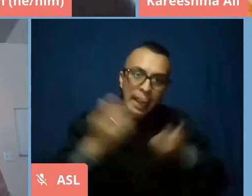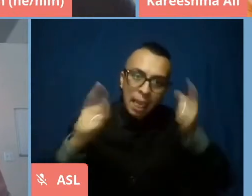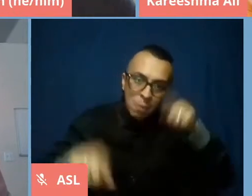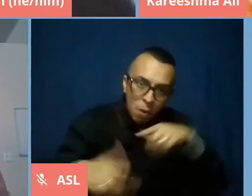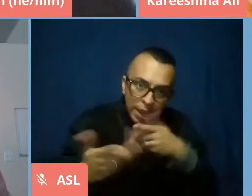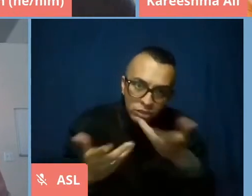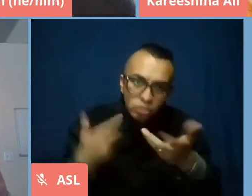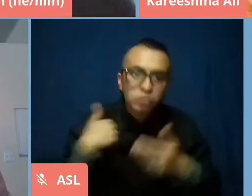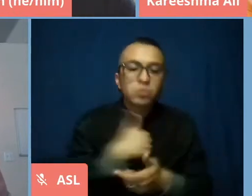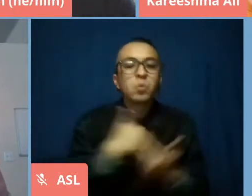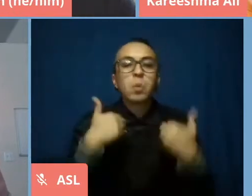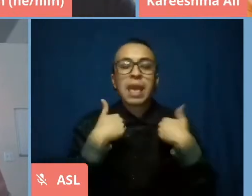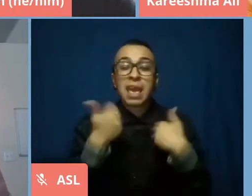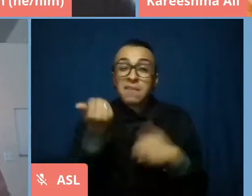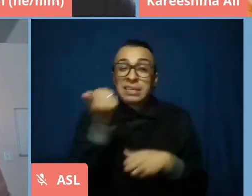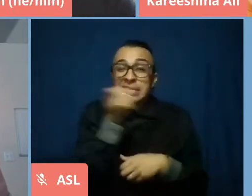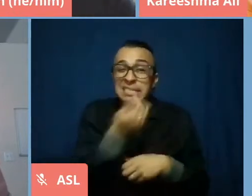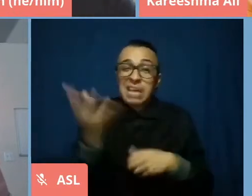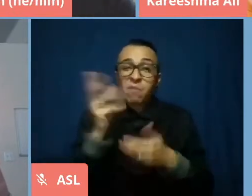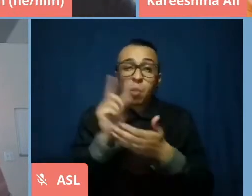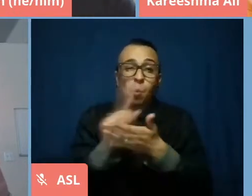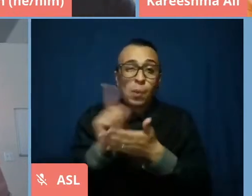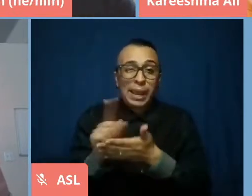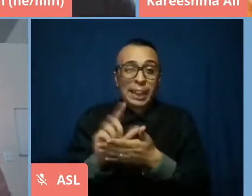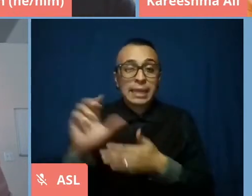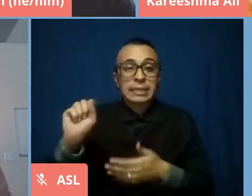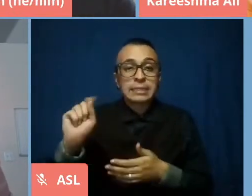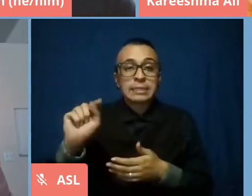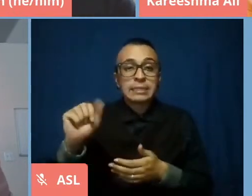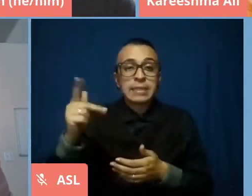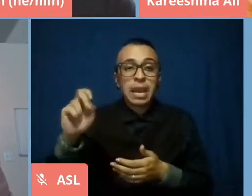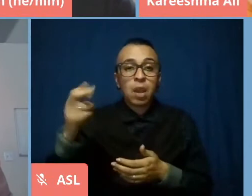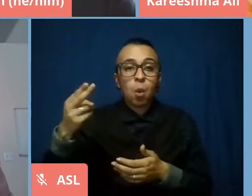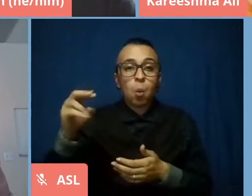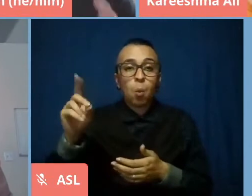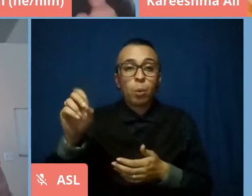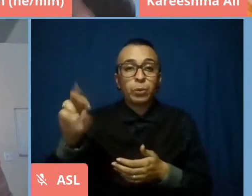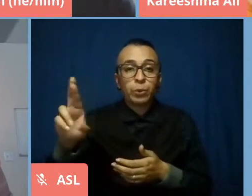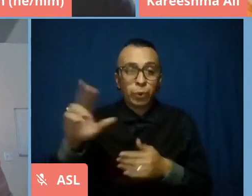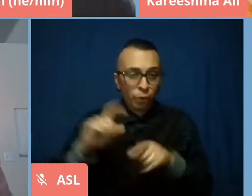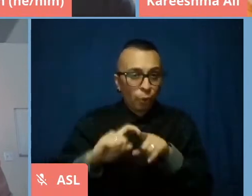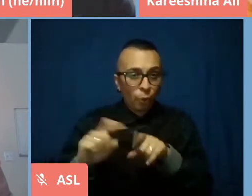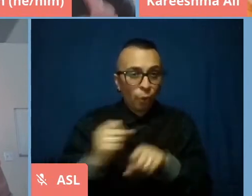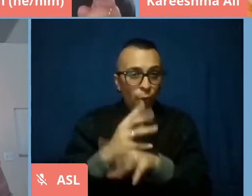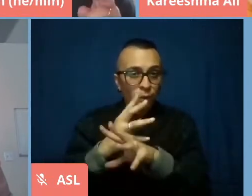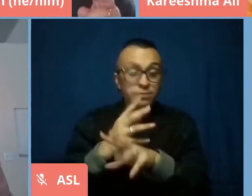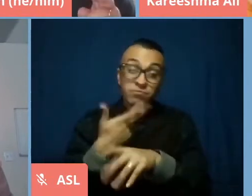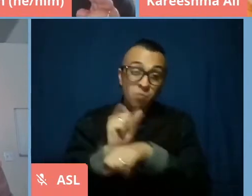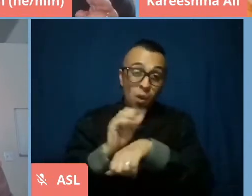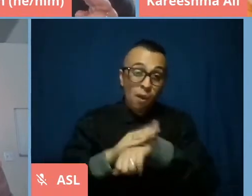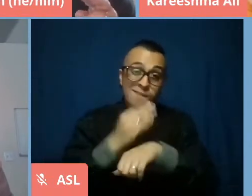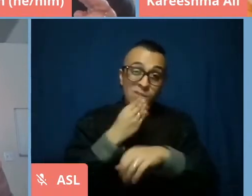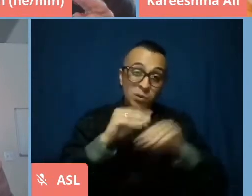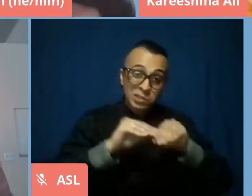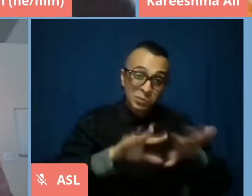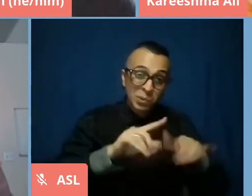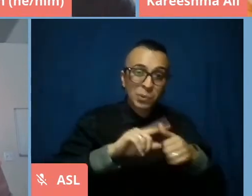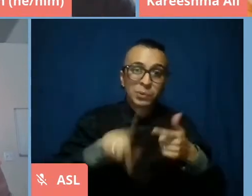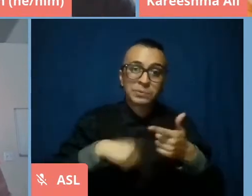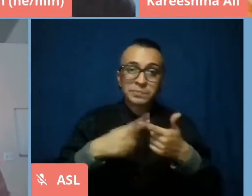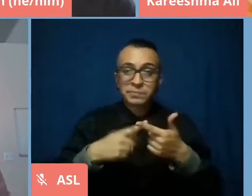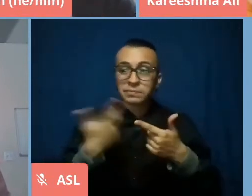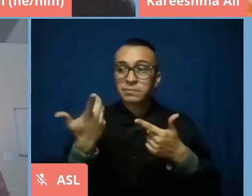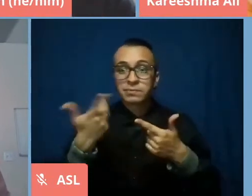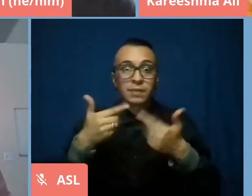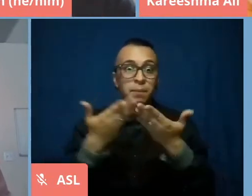several weekly stakeholder calls, whether it's working on food distribution, looking